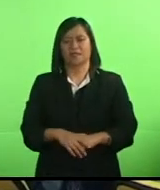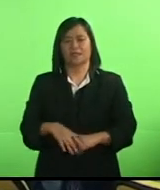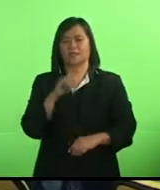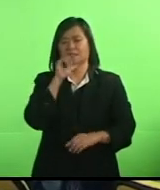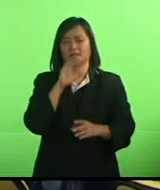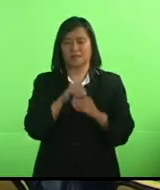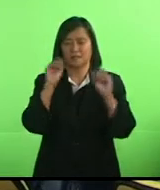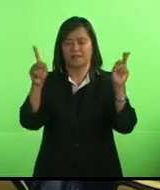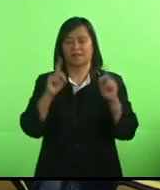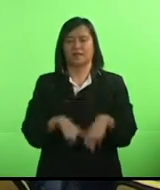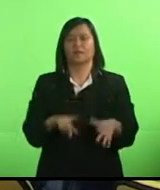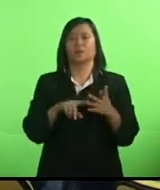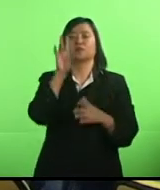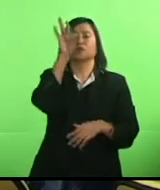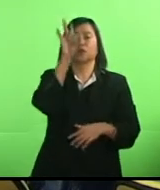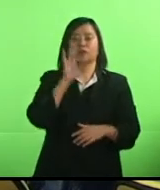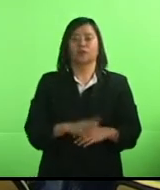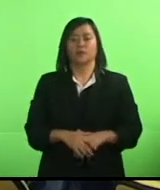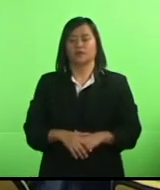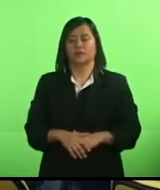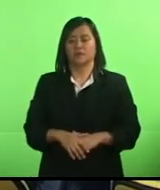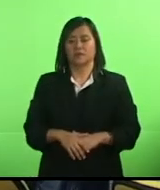Okay, number 7.